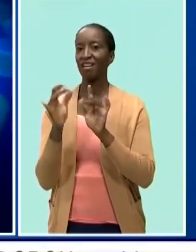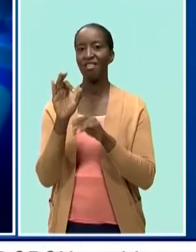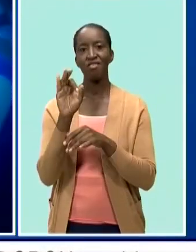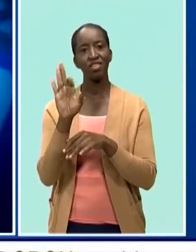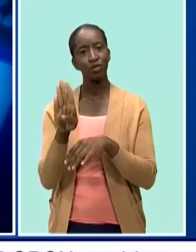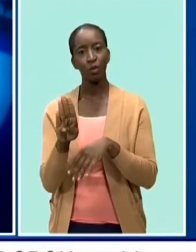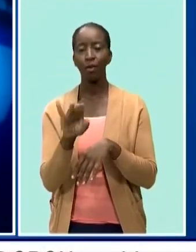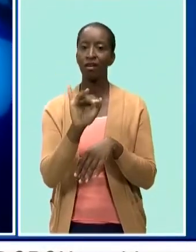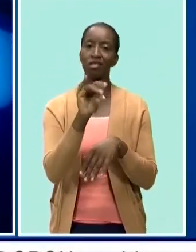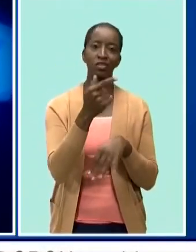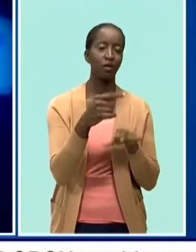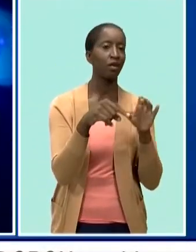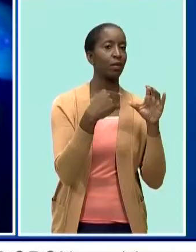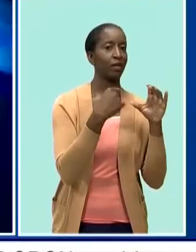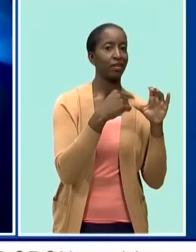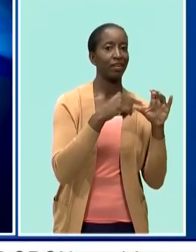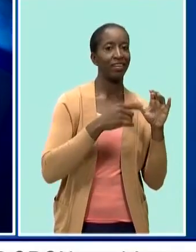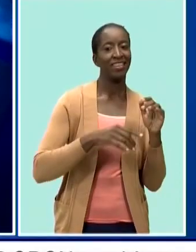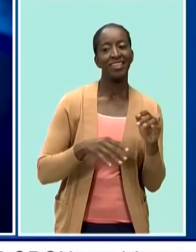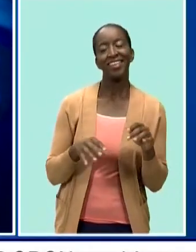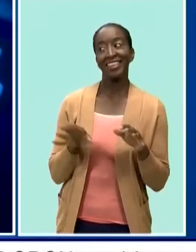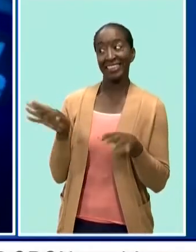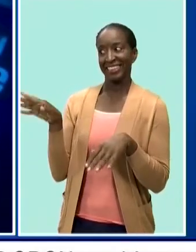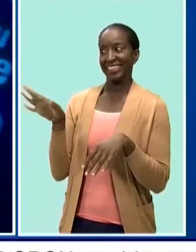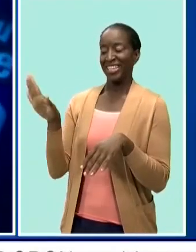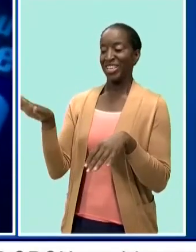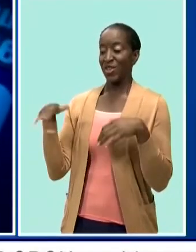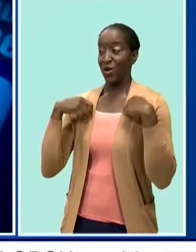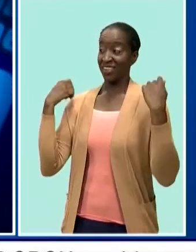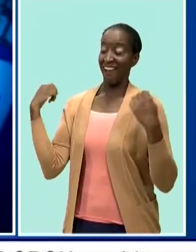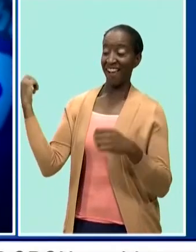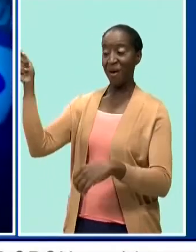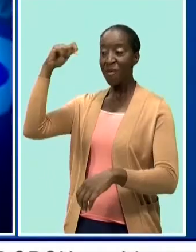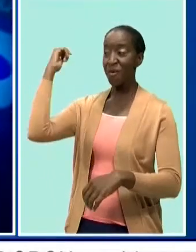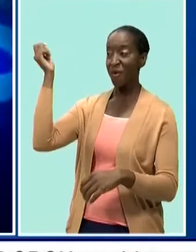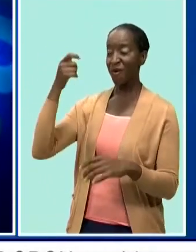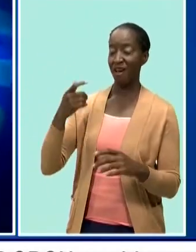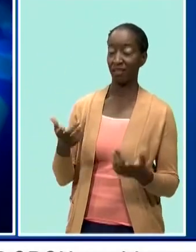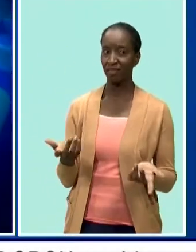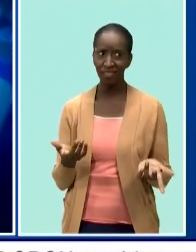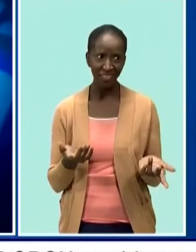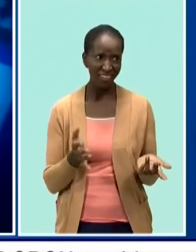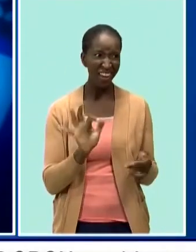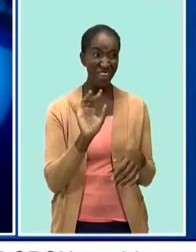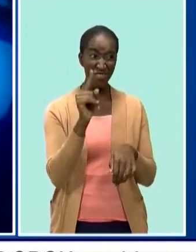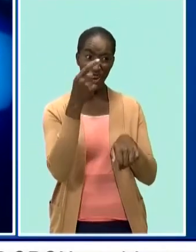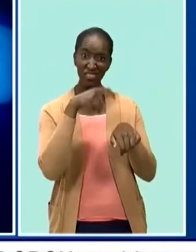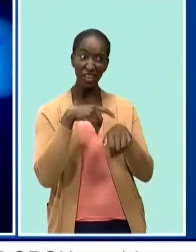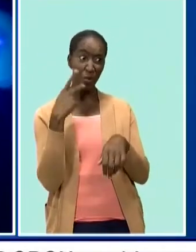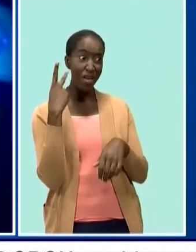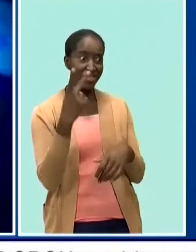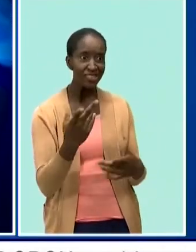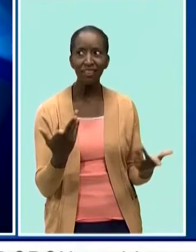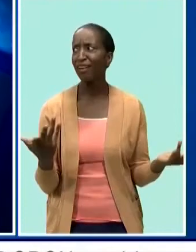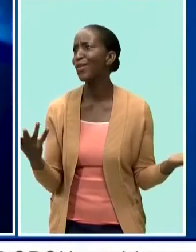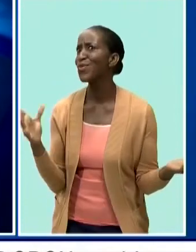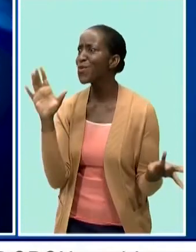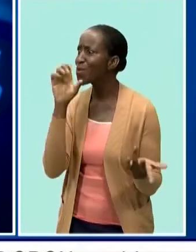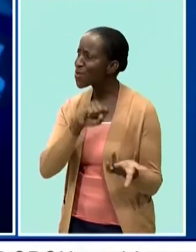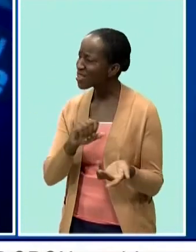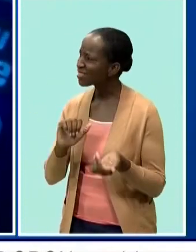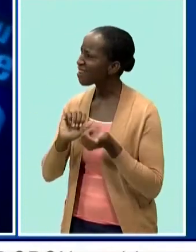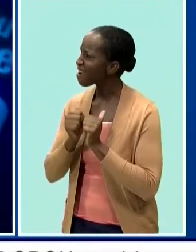and by email. Lisa, lend me your jacket. Lend me your jacket. I'm telling you, I didn't even see him at first. How could you miss him? But I'll be speaking to the pastor